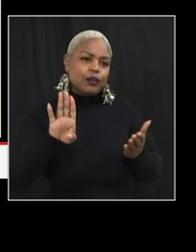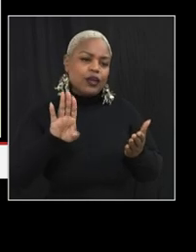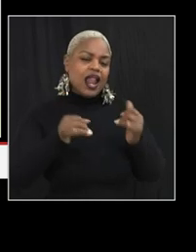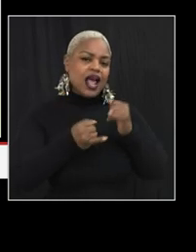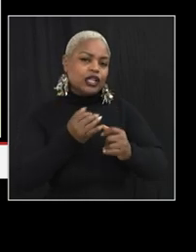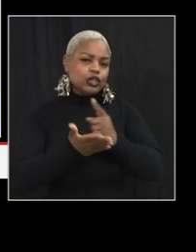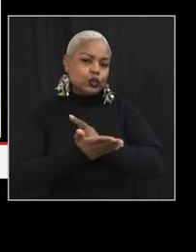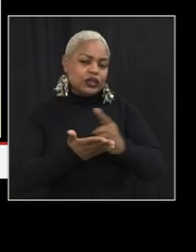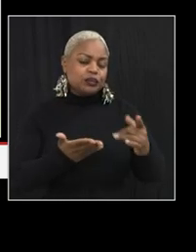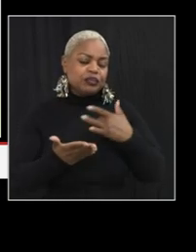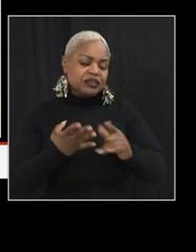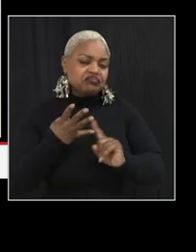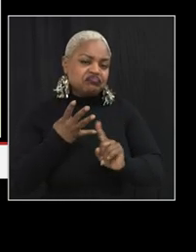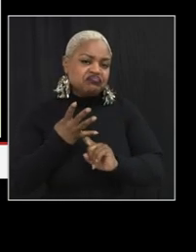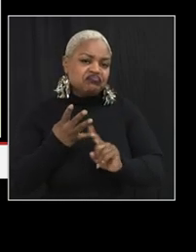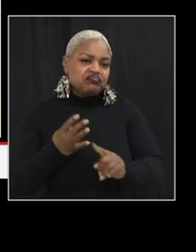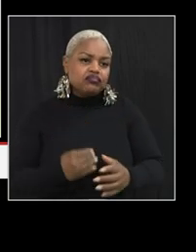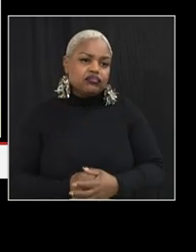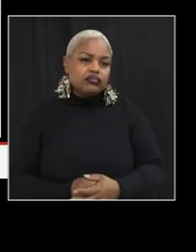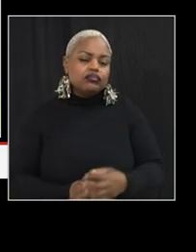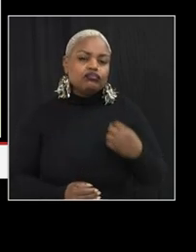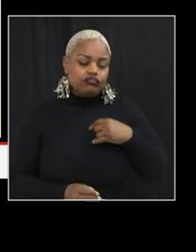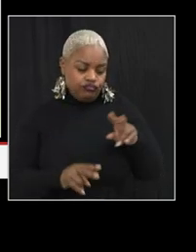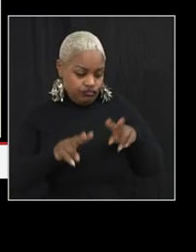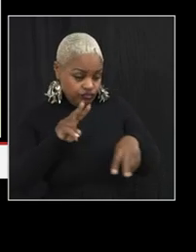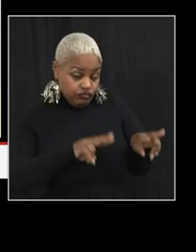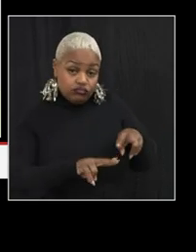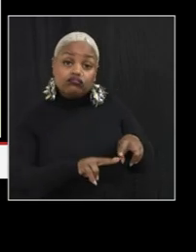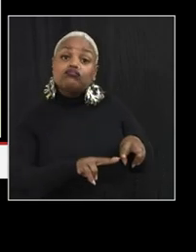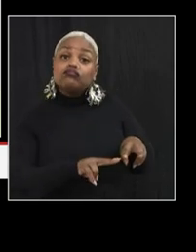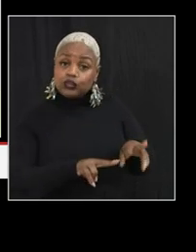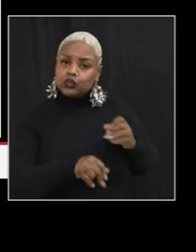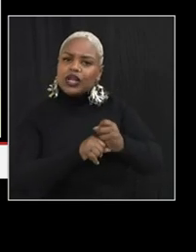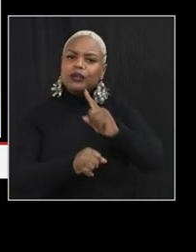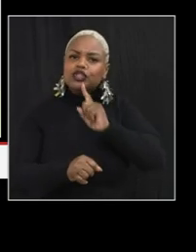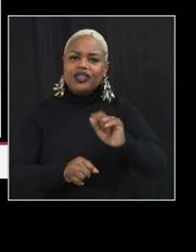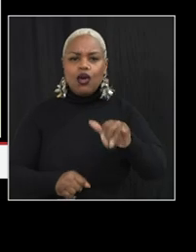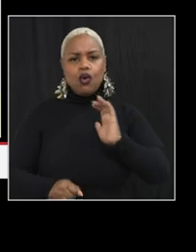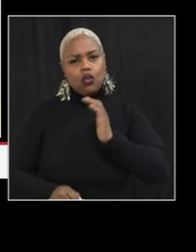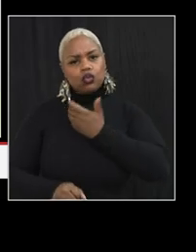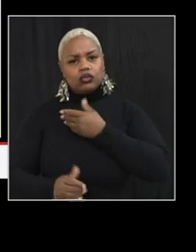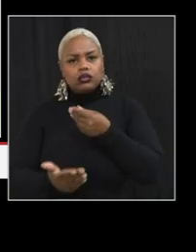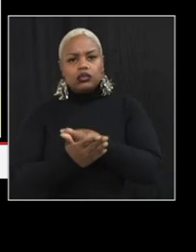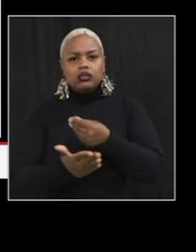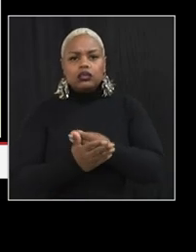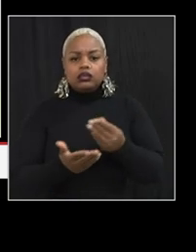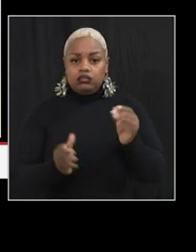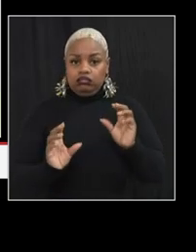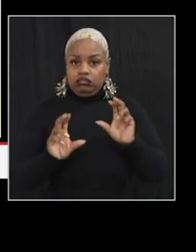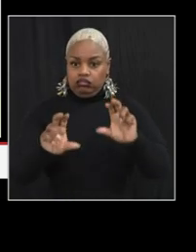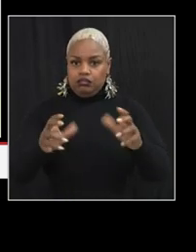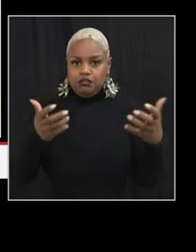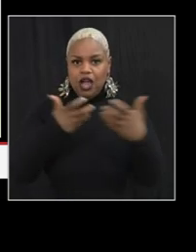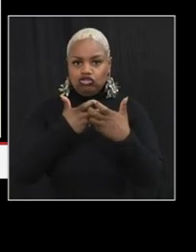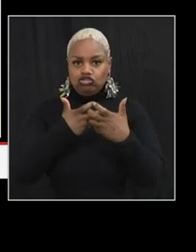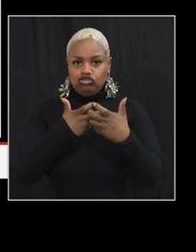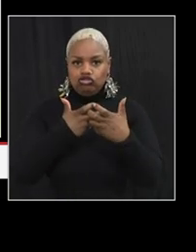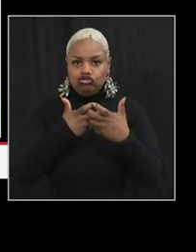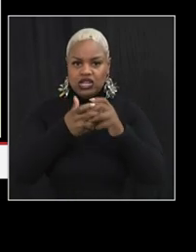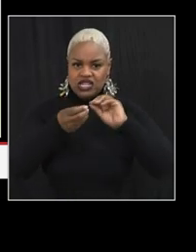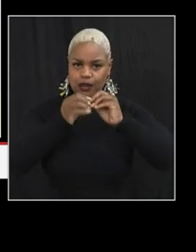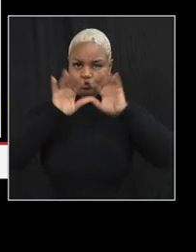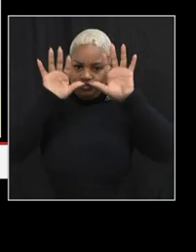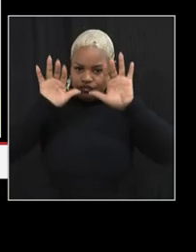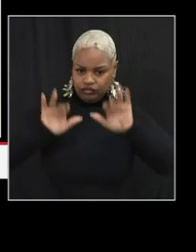we have to make sure our spending lines up for. And we have to make sure we not only balance our budget next year, we're obligated to make